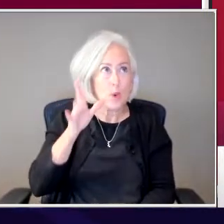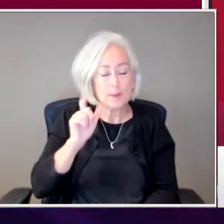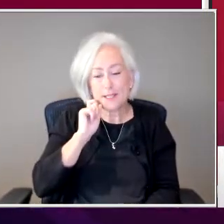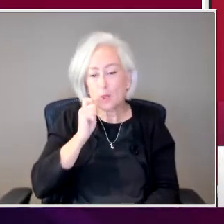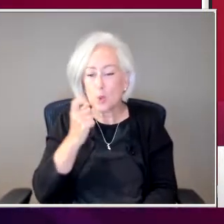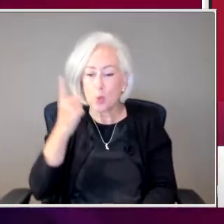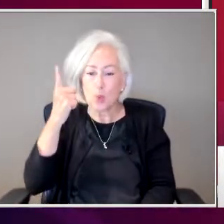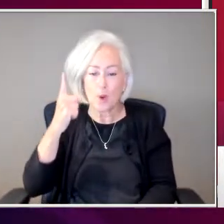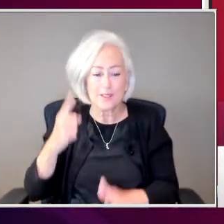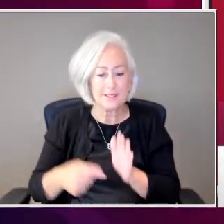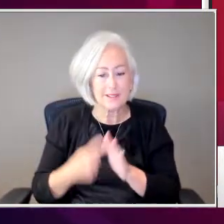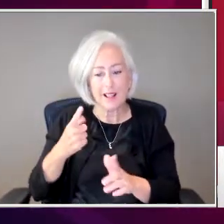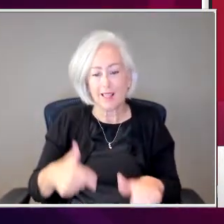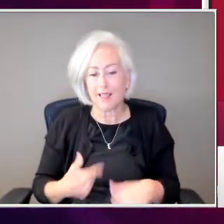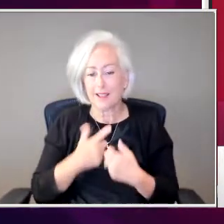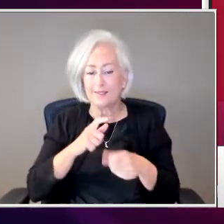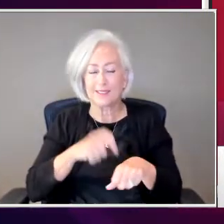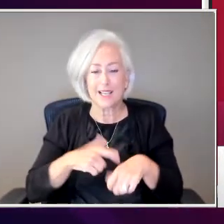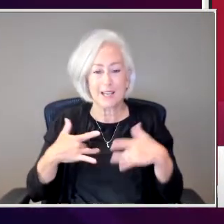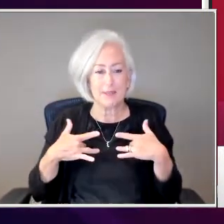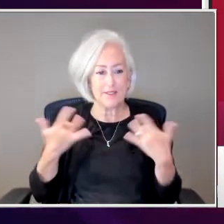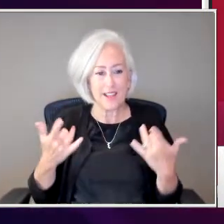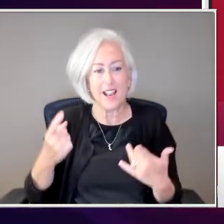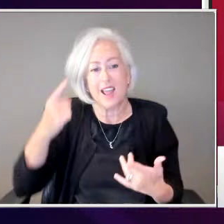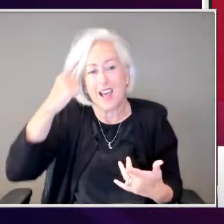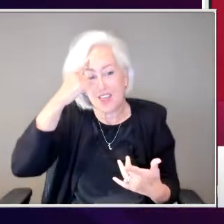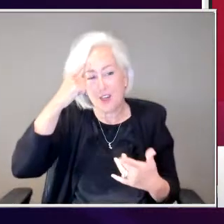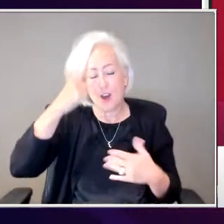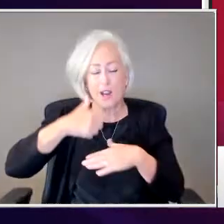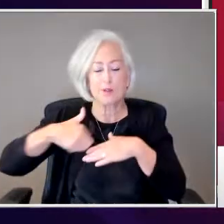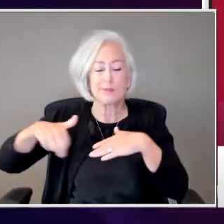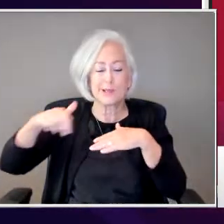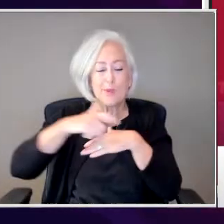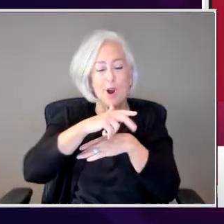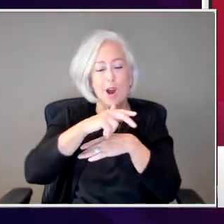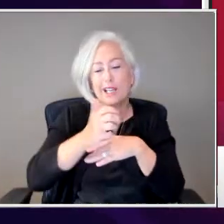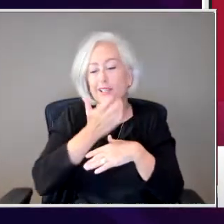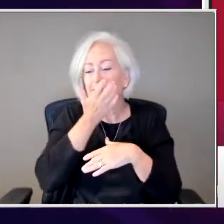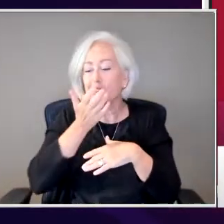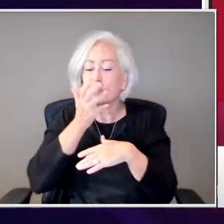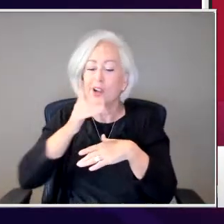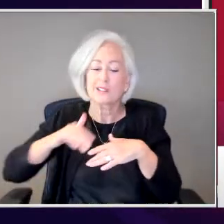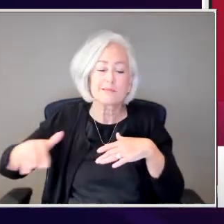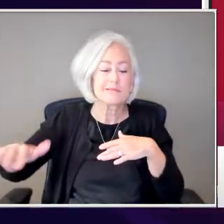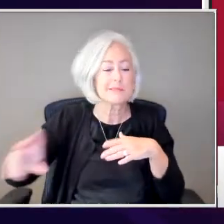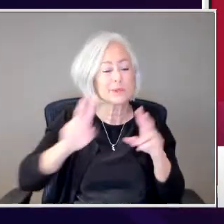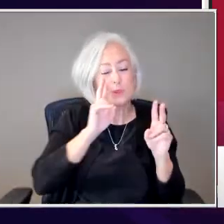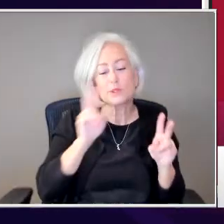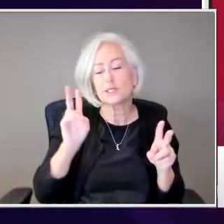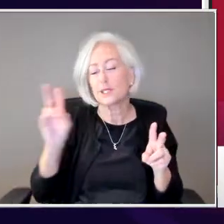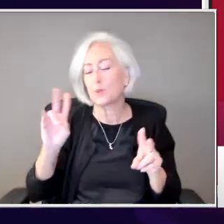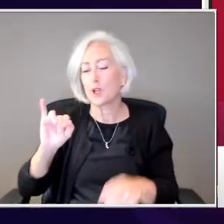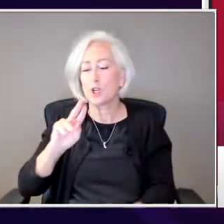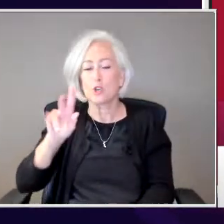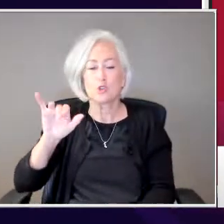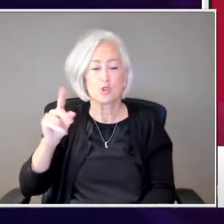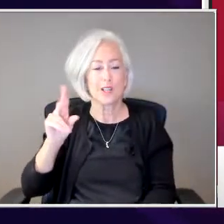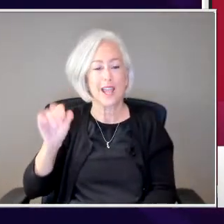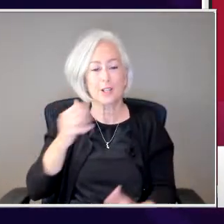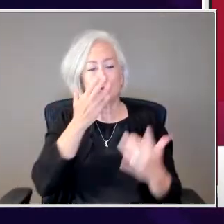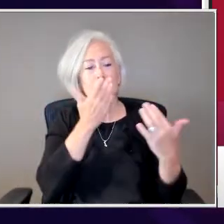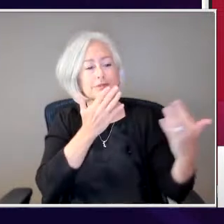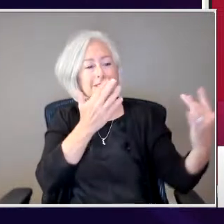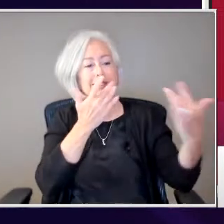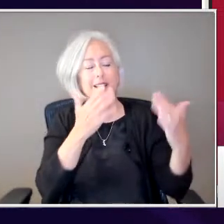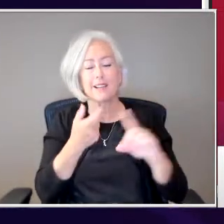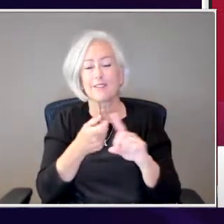walking around in fields, going around Mont Blanc, looking for where Julie Andrews sang the Sound of Music. And instead, I'm up